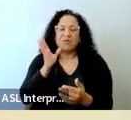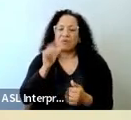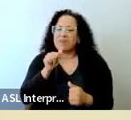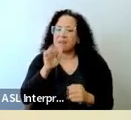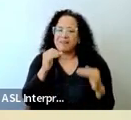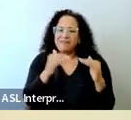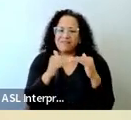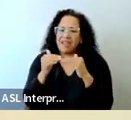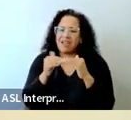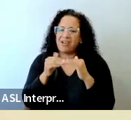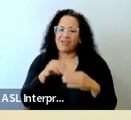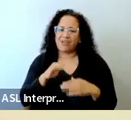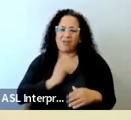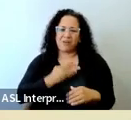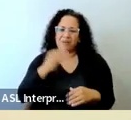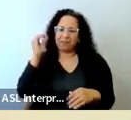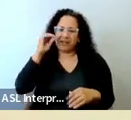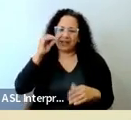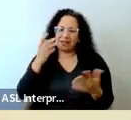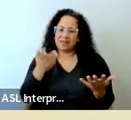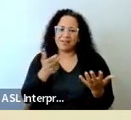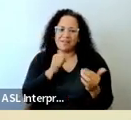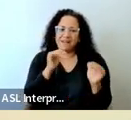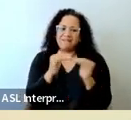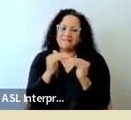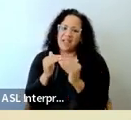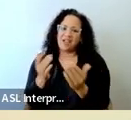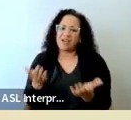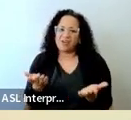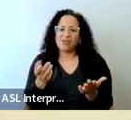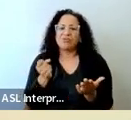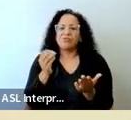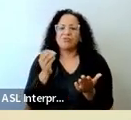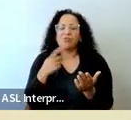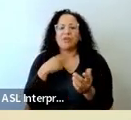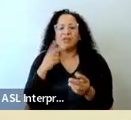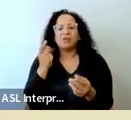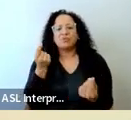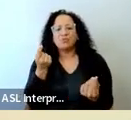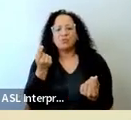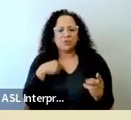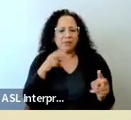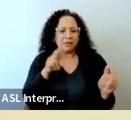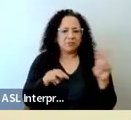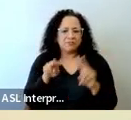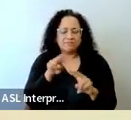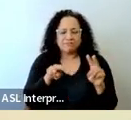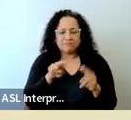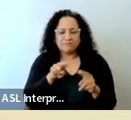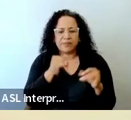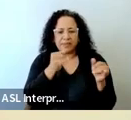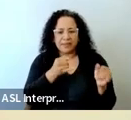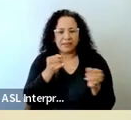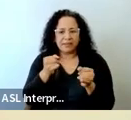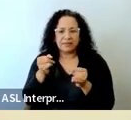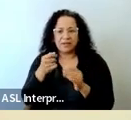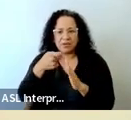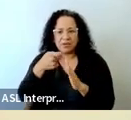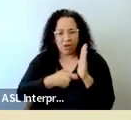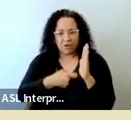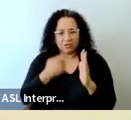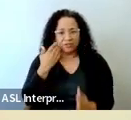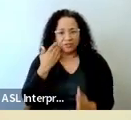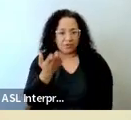time. We were like, this isn't going to be fair. So what we did was we looked at individual costs for